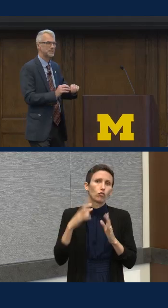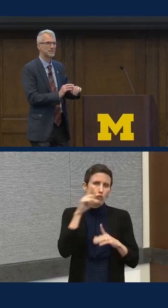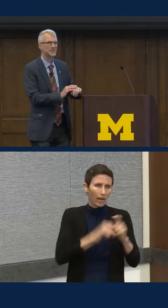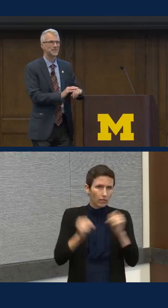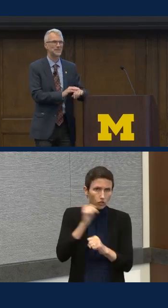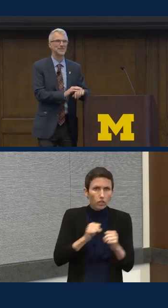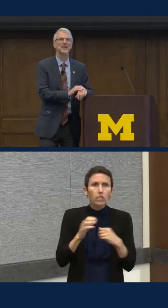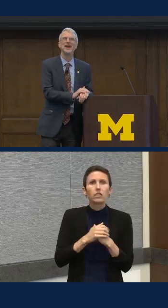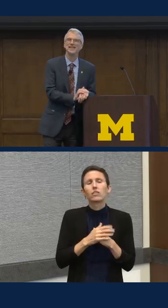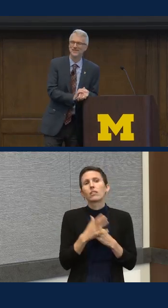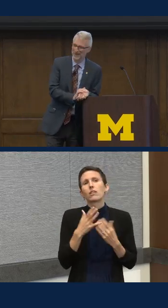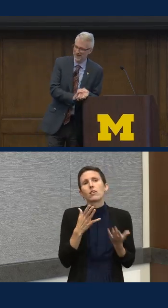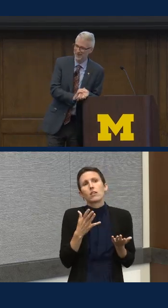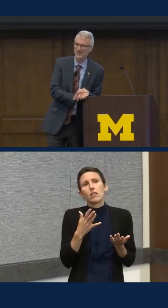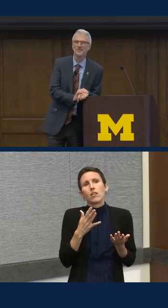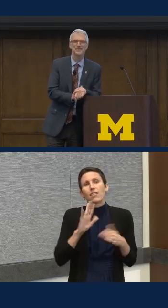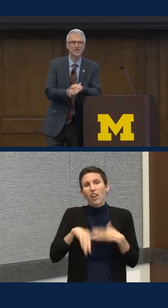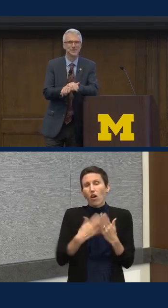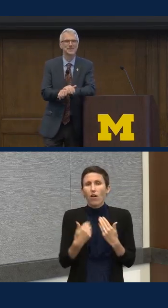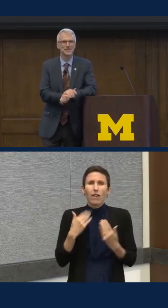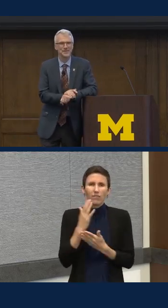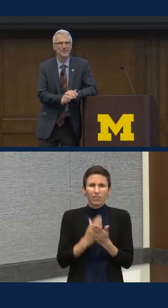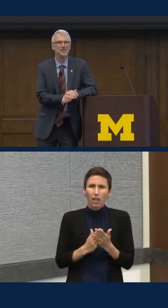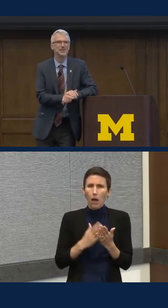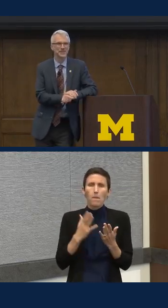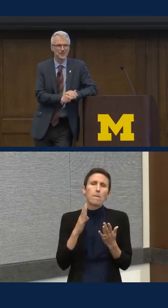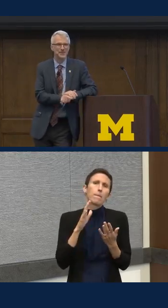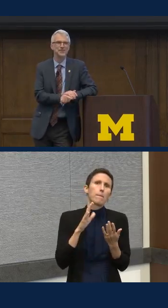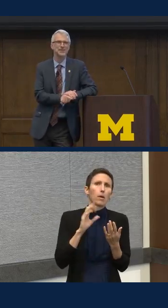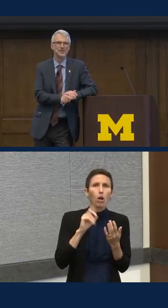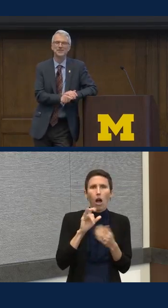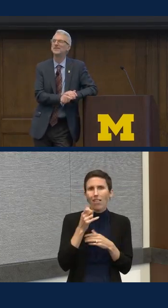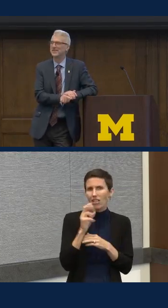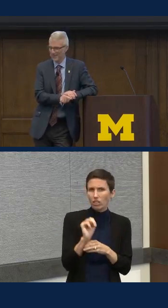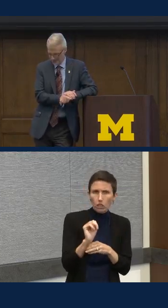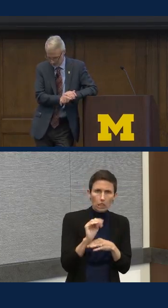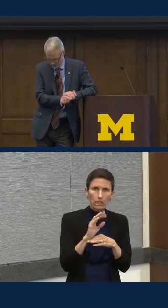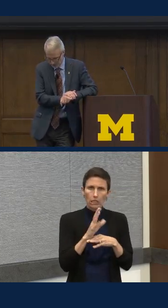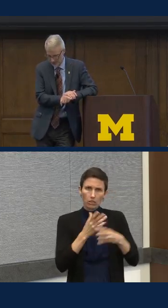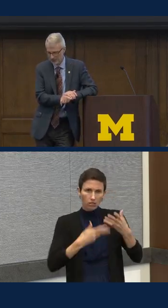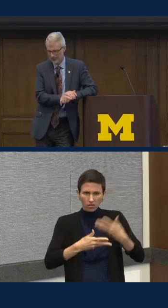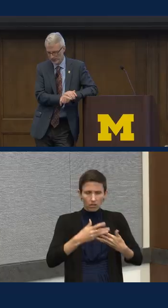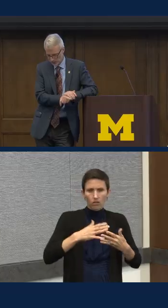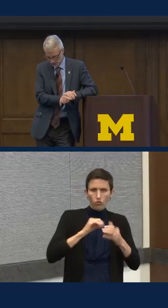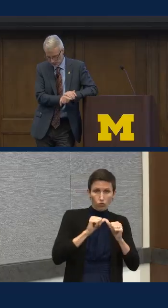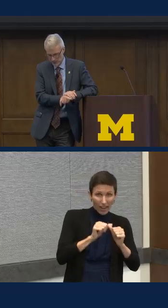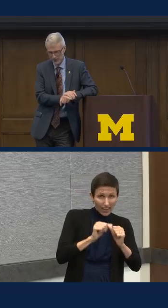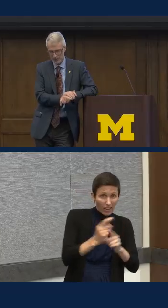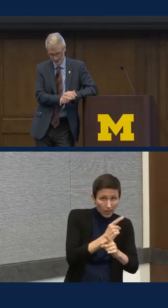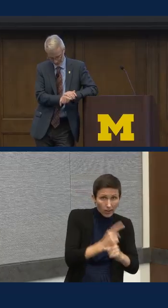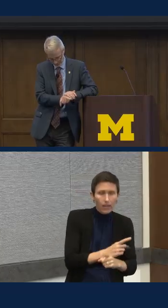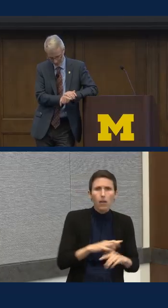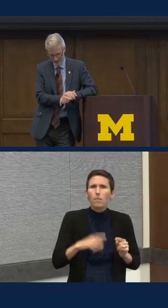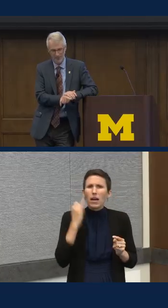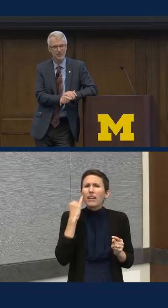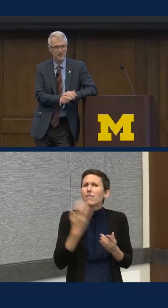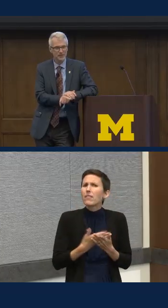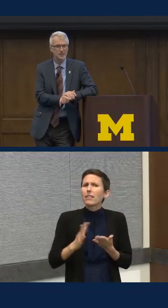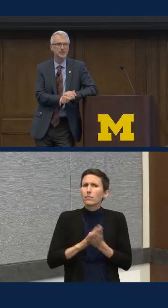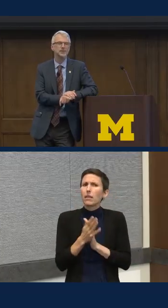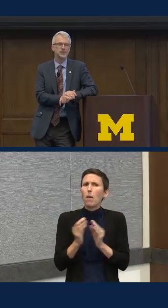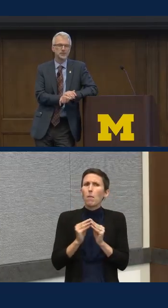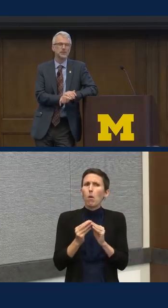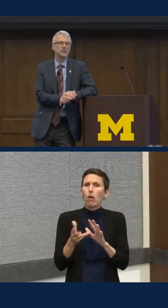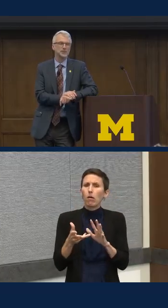some sort of regularity to them. Yes. And if things get kind of more irregular and nonlinear, can